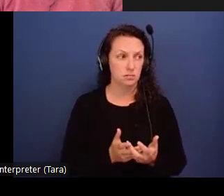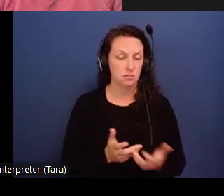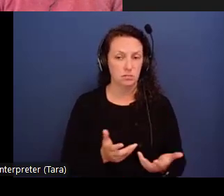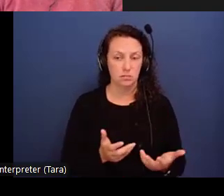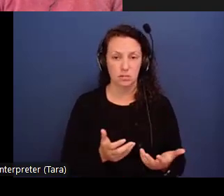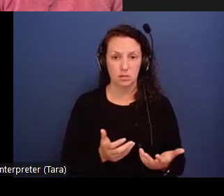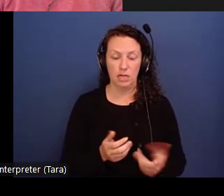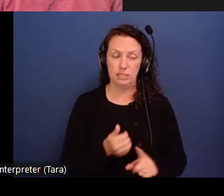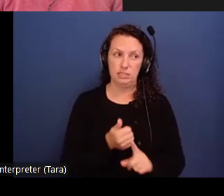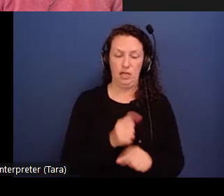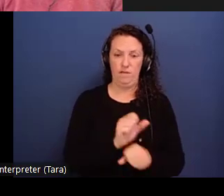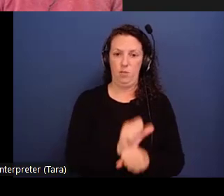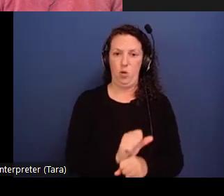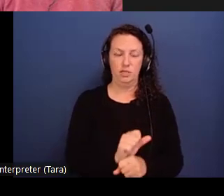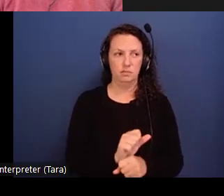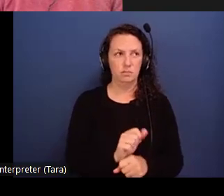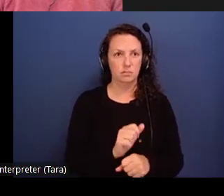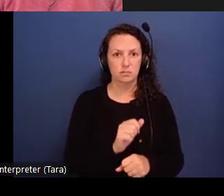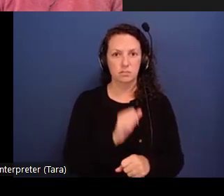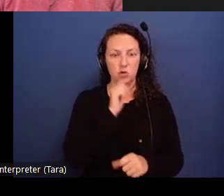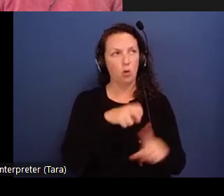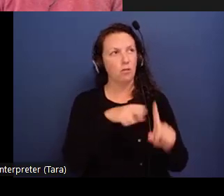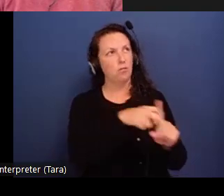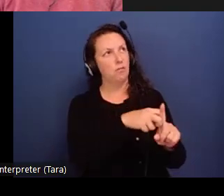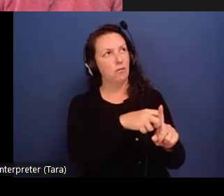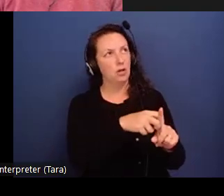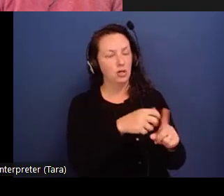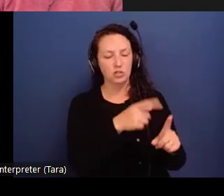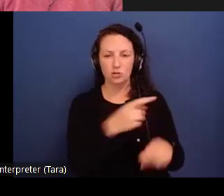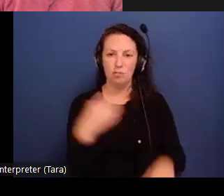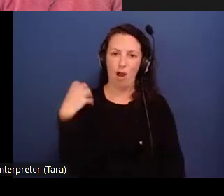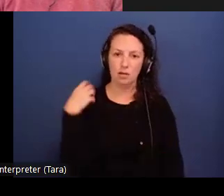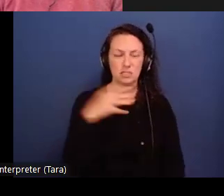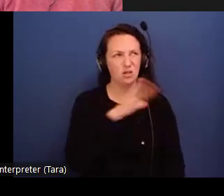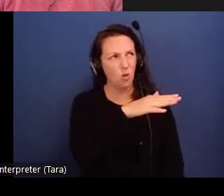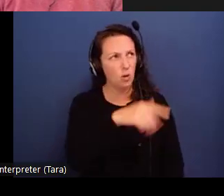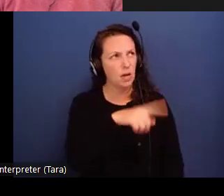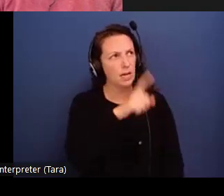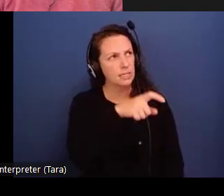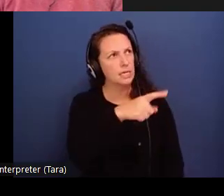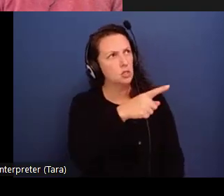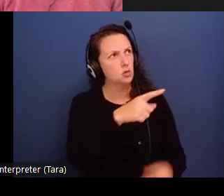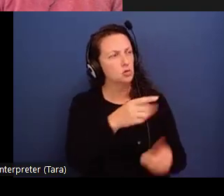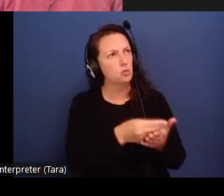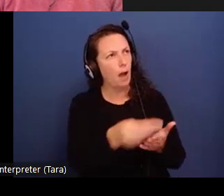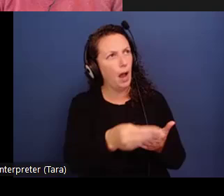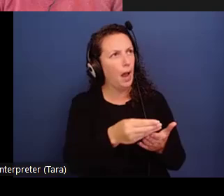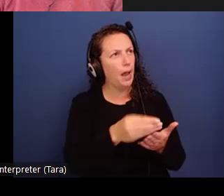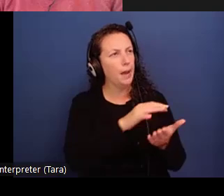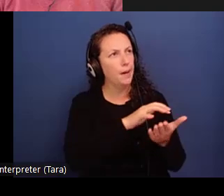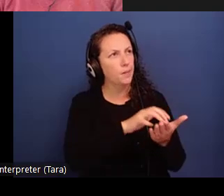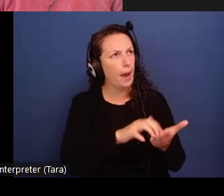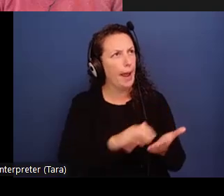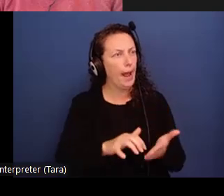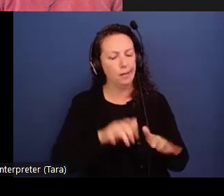your employer and say, I need you to buy a braille embosser or something like that, which would be, in my case, I'd probably want a